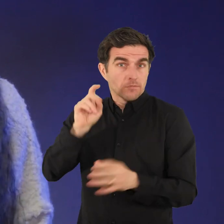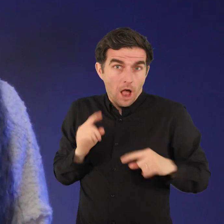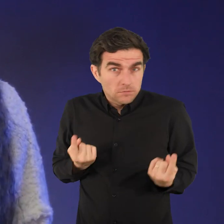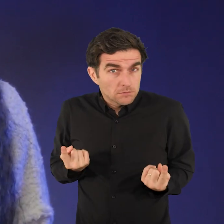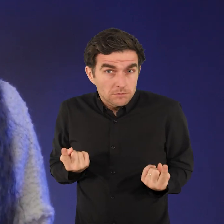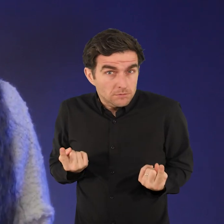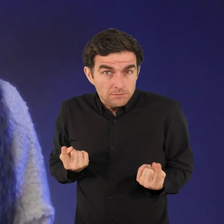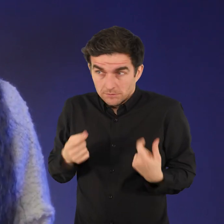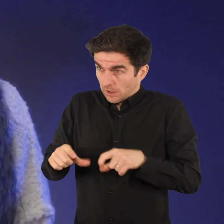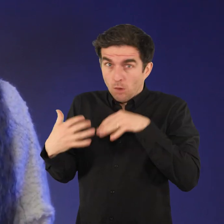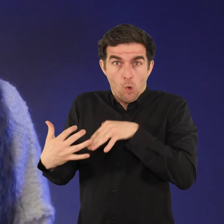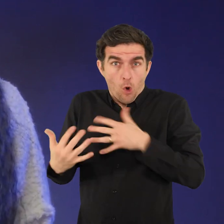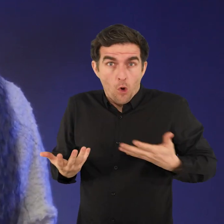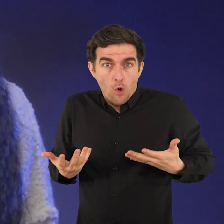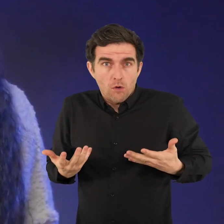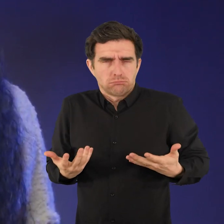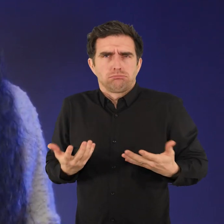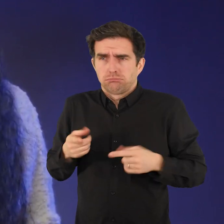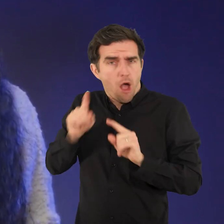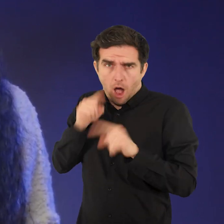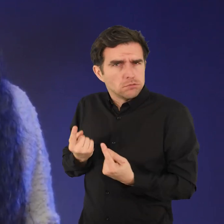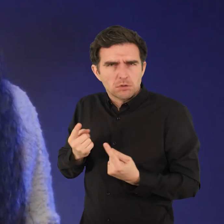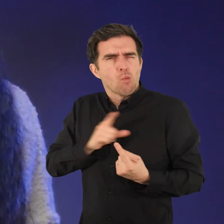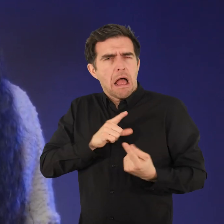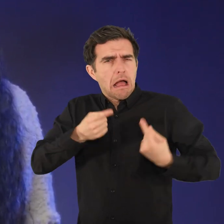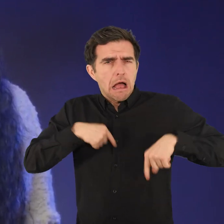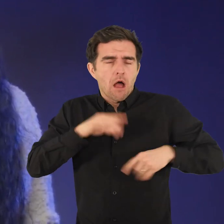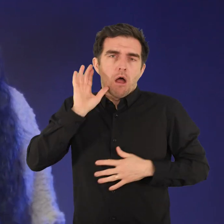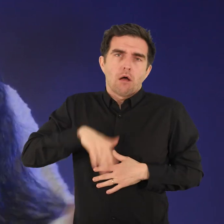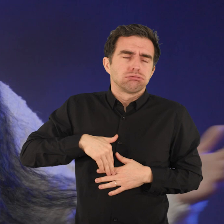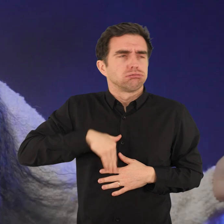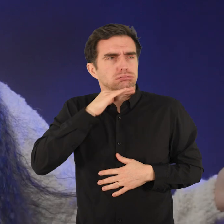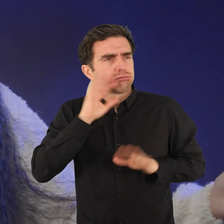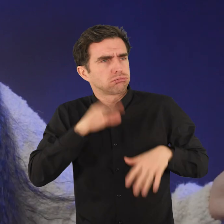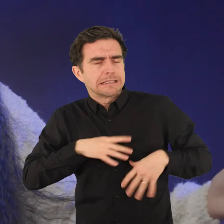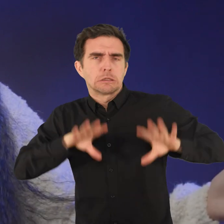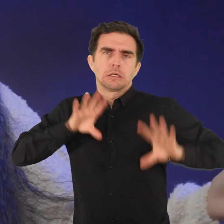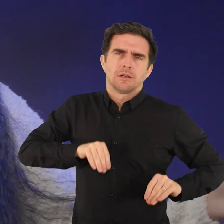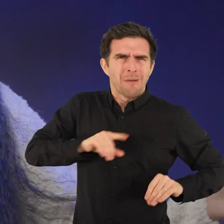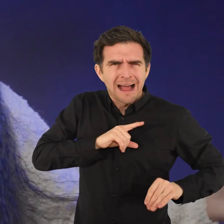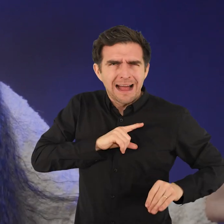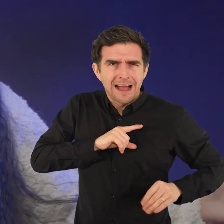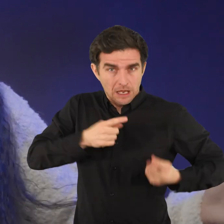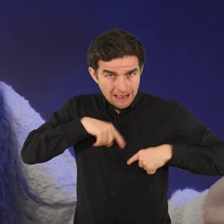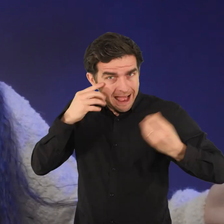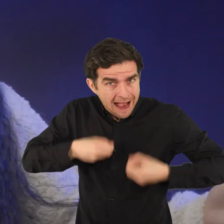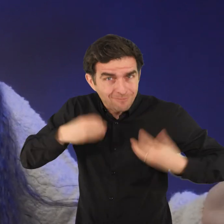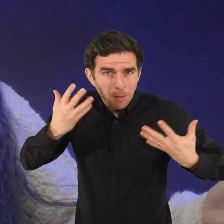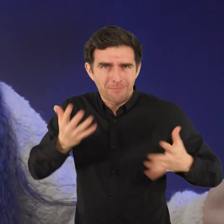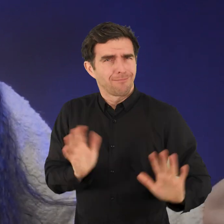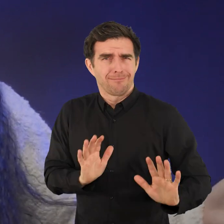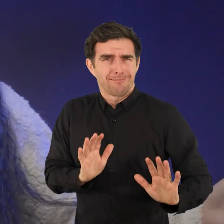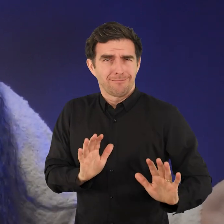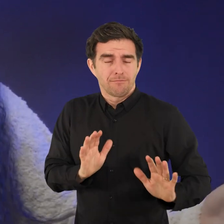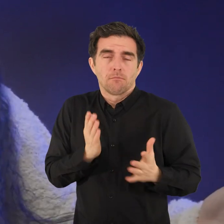gonna quit. So if they don't say that, how we can say that? And if we're gonna